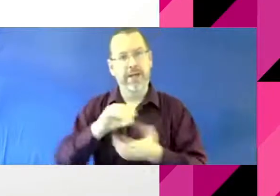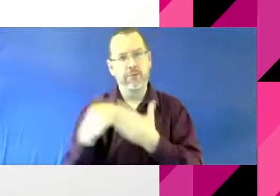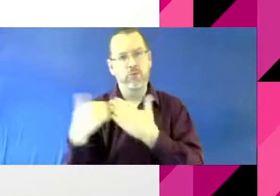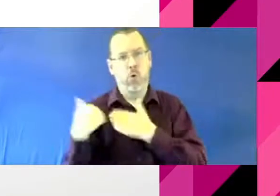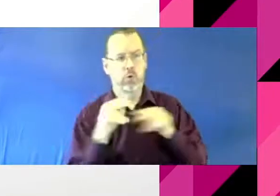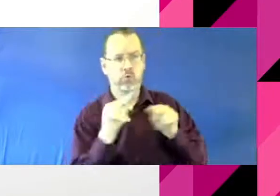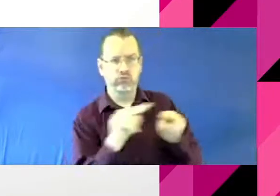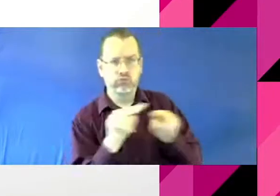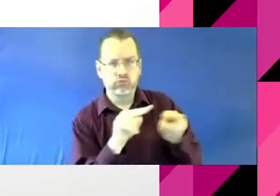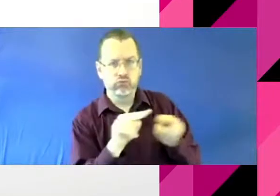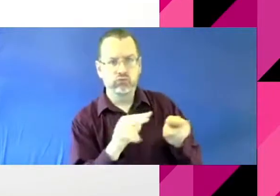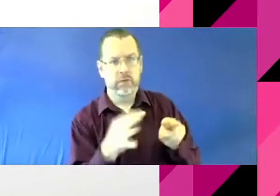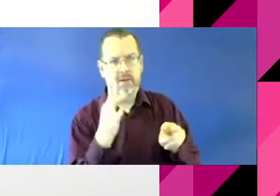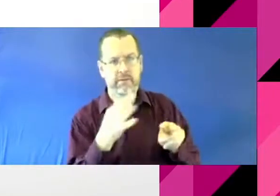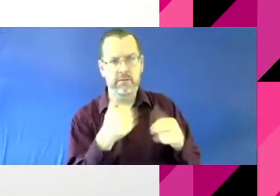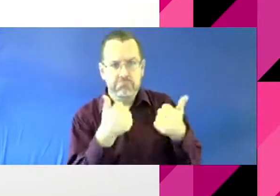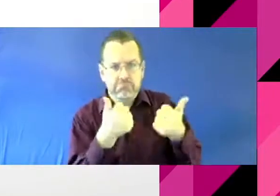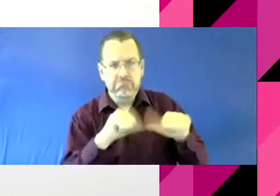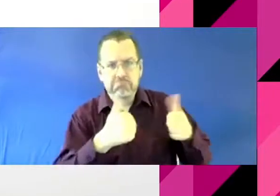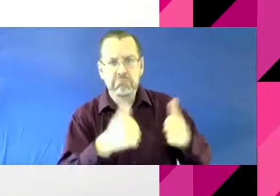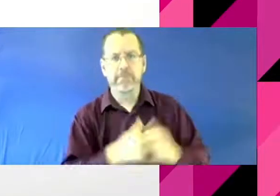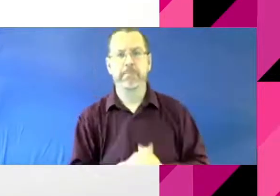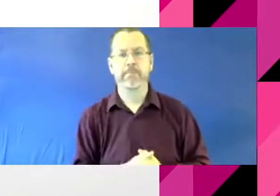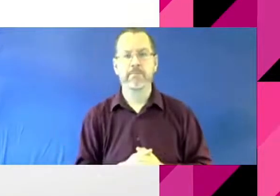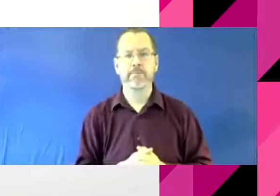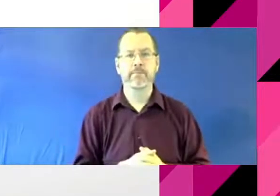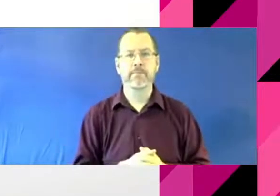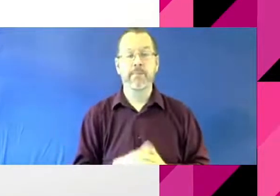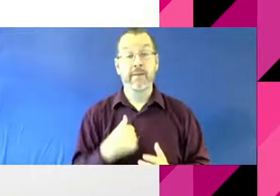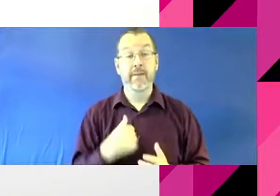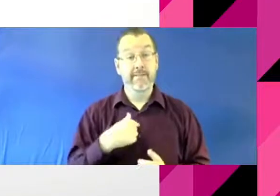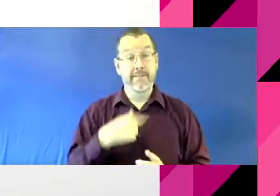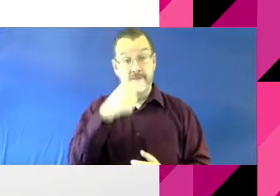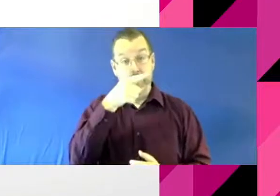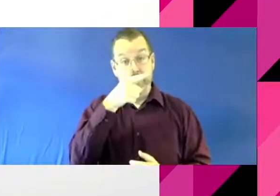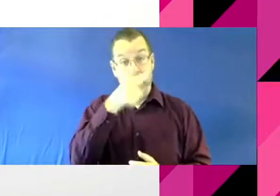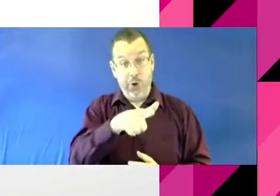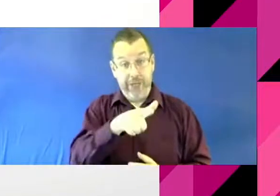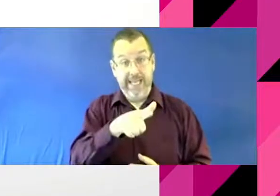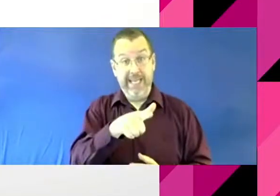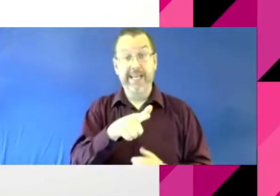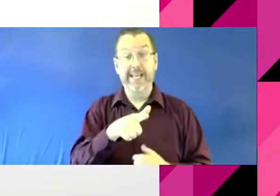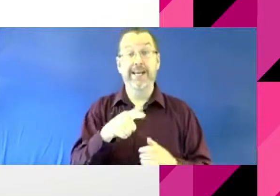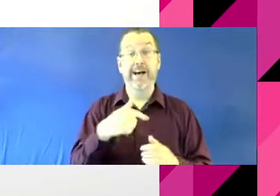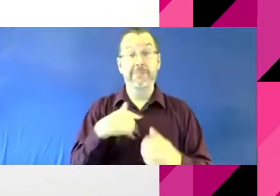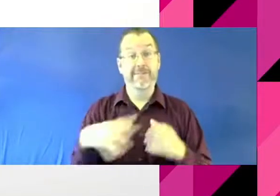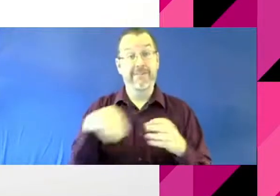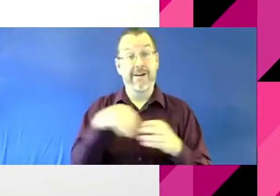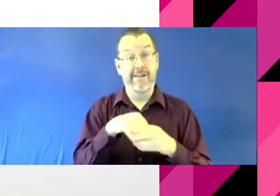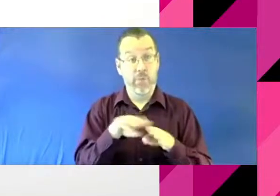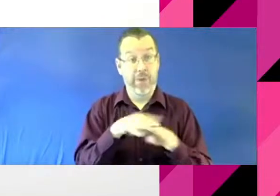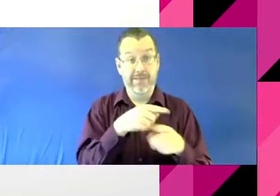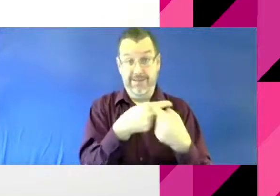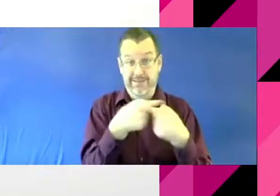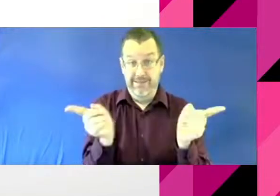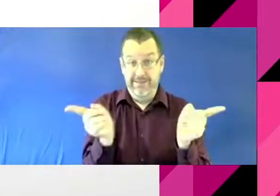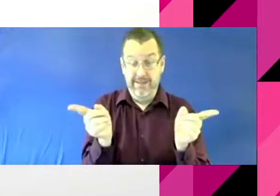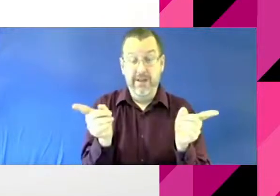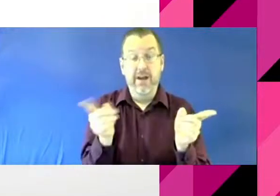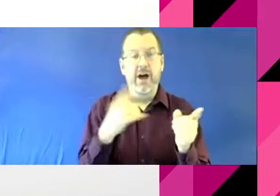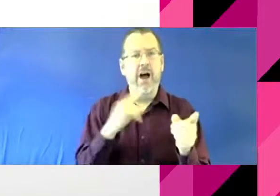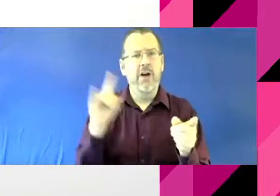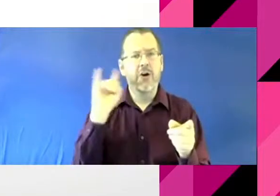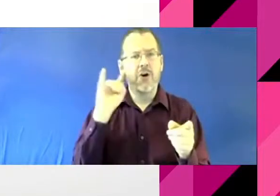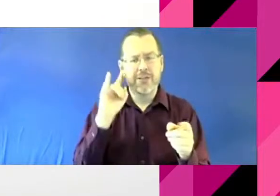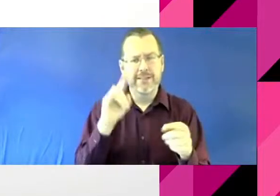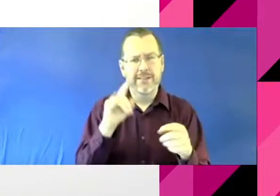Finally, I was lucky enough to get logged on, Helen, and to the rest of the members there. And I heard your array of speakers